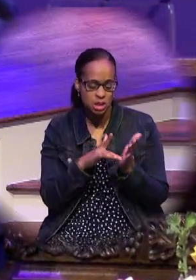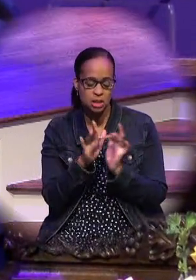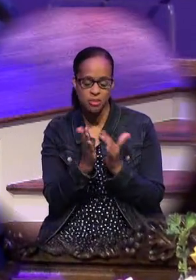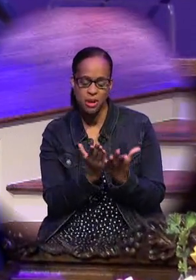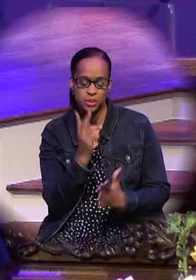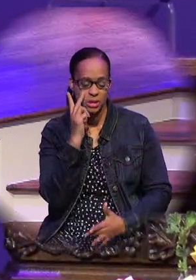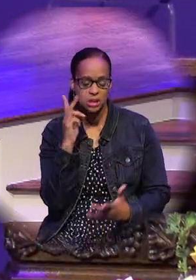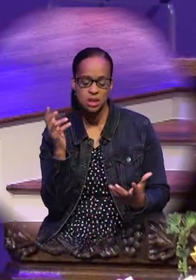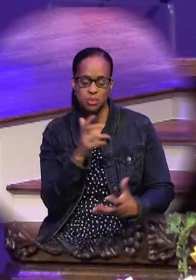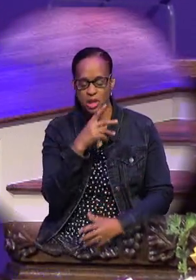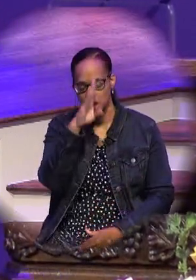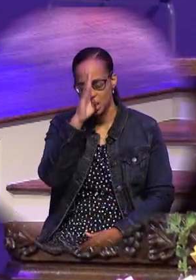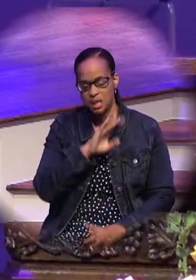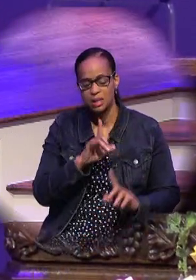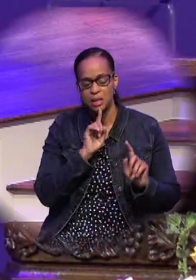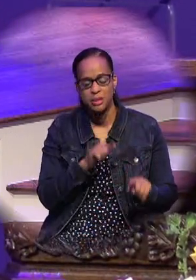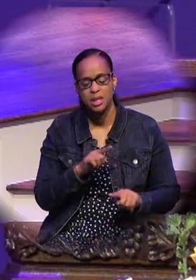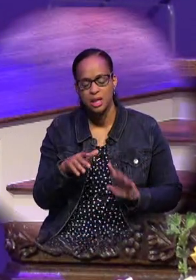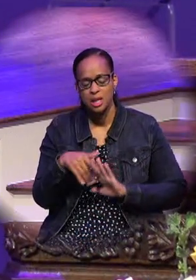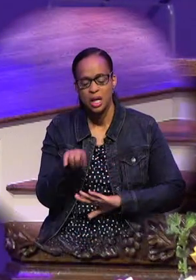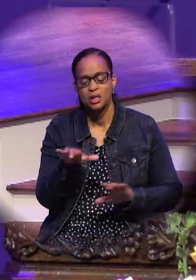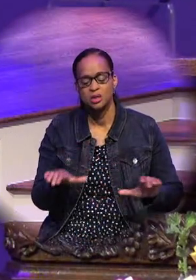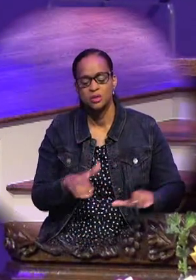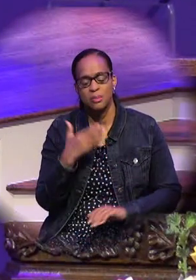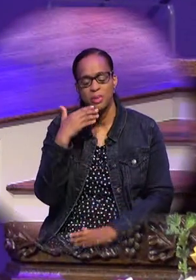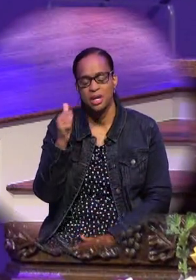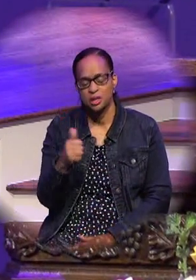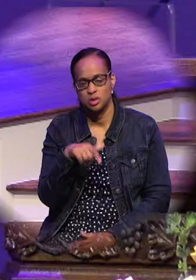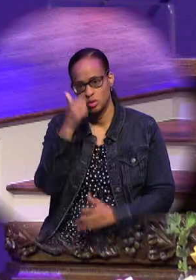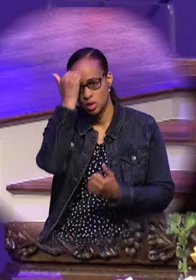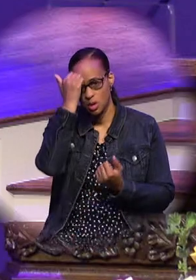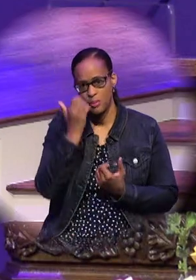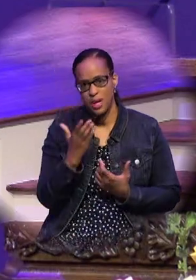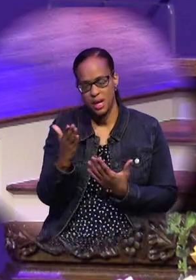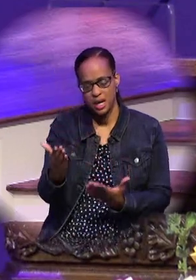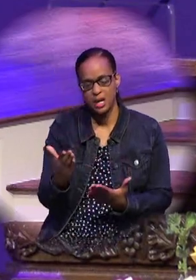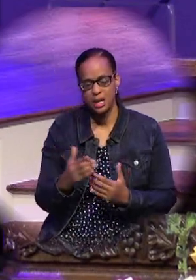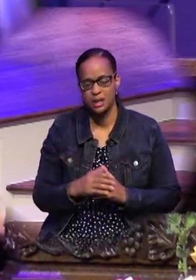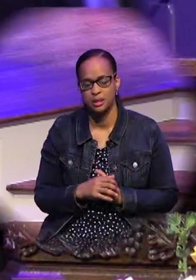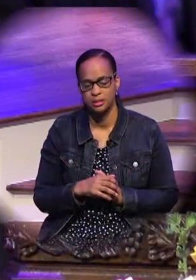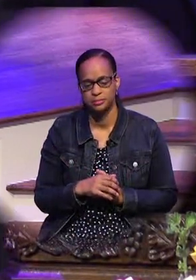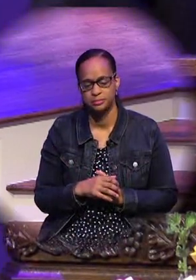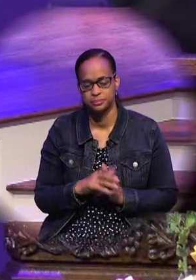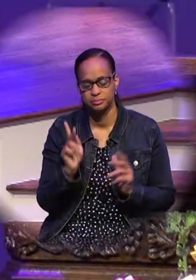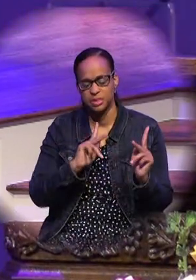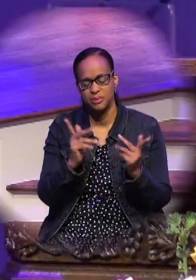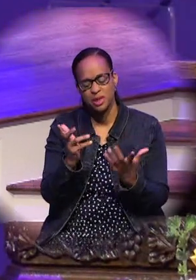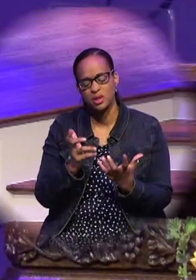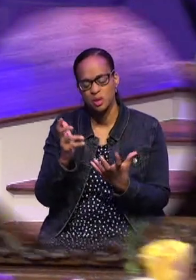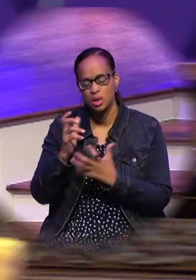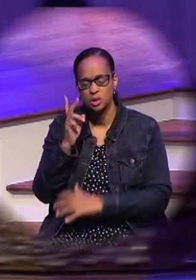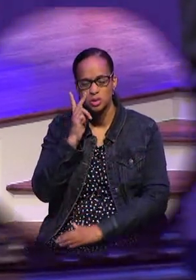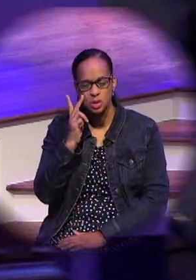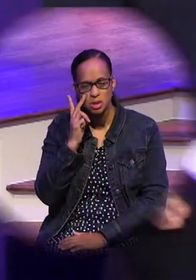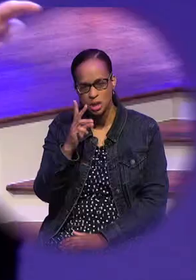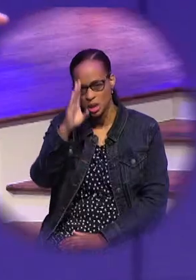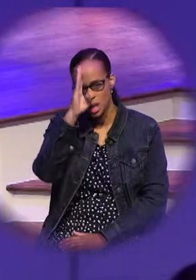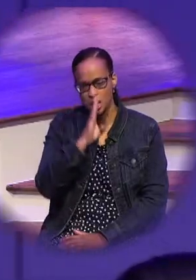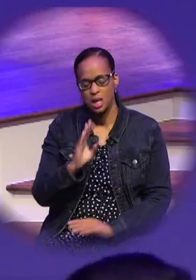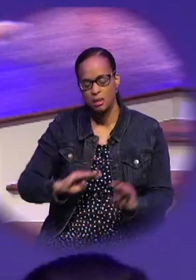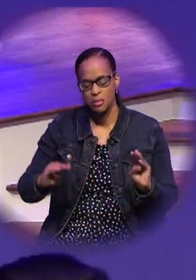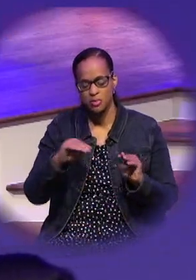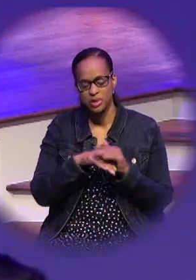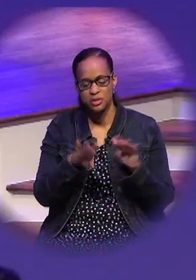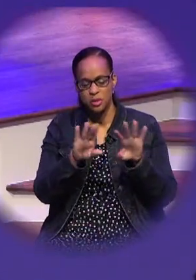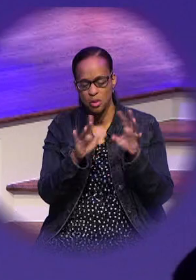see what God commanded and then do their very best to obey. They were people who yearned to see God move in the